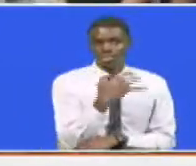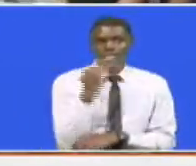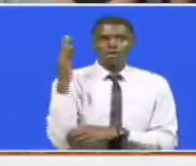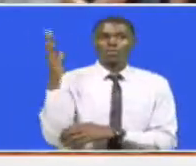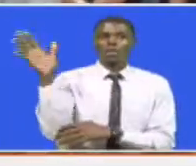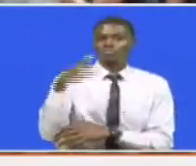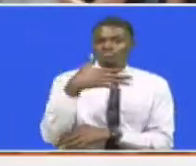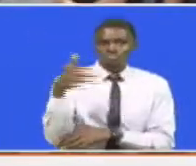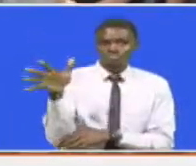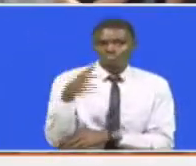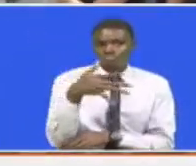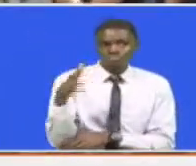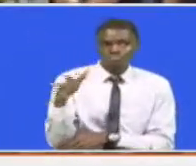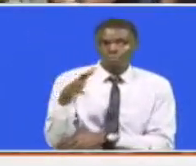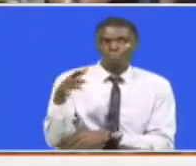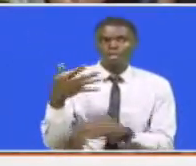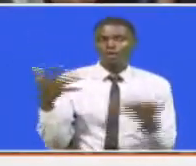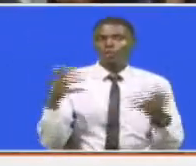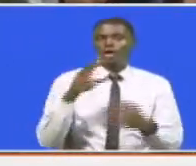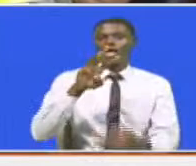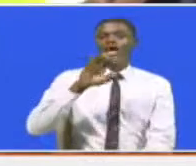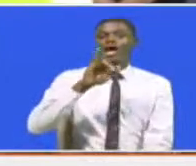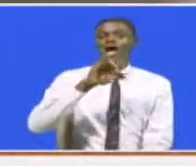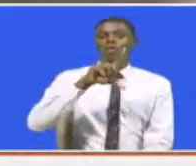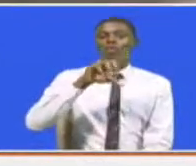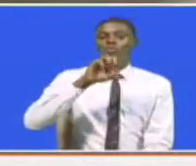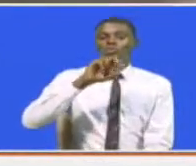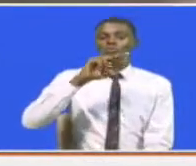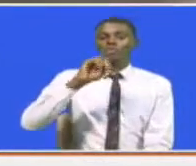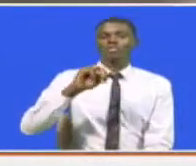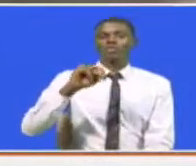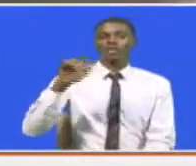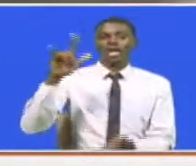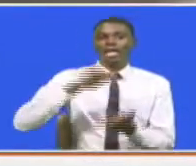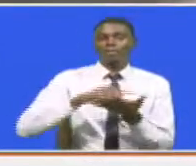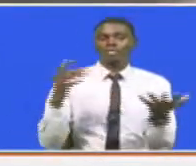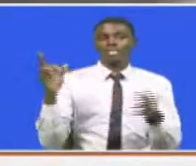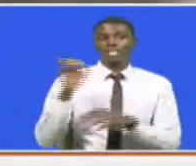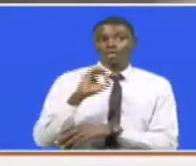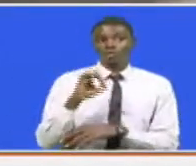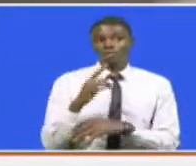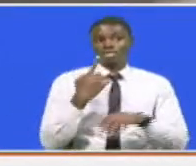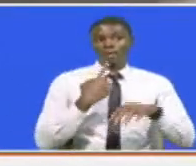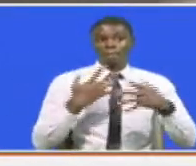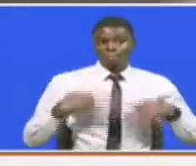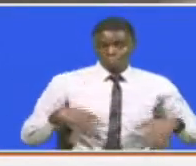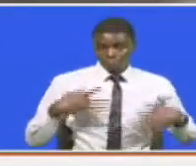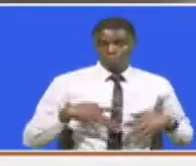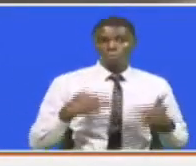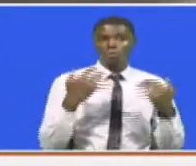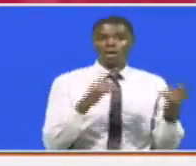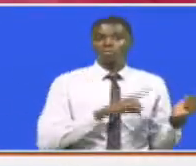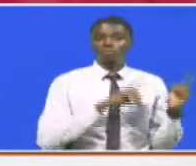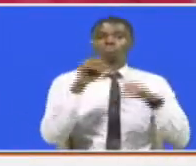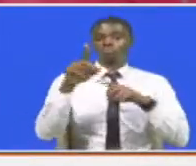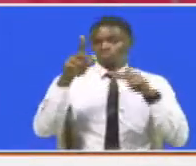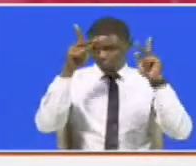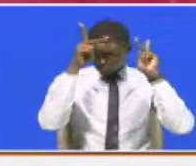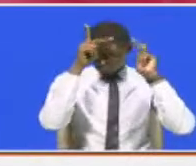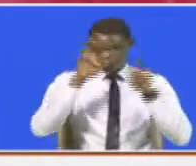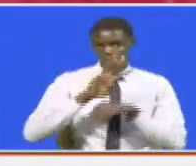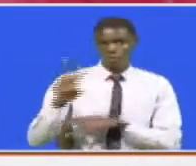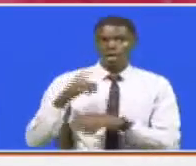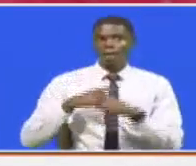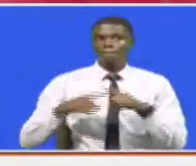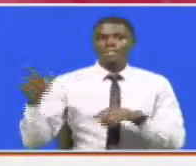off the maiden flight at the Wilson Airport in Nairobi, will not only ease movement of people to and from western Kenya, but will